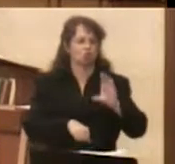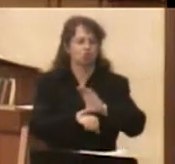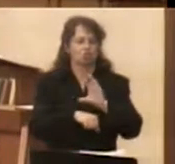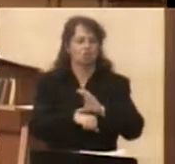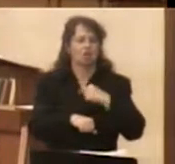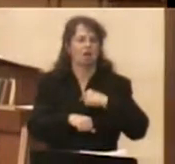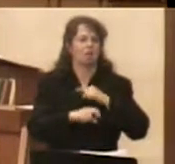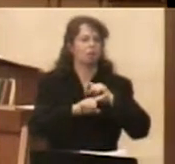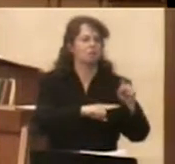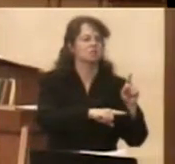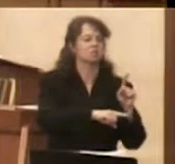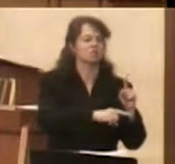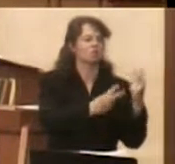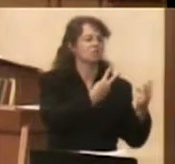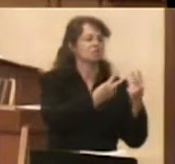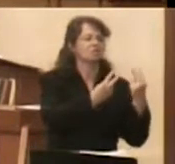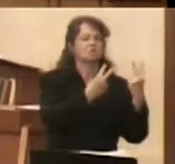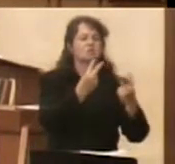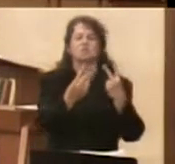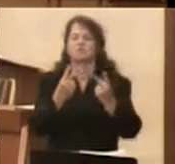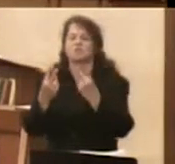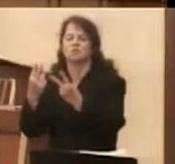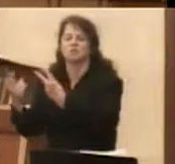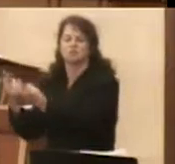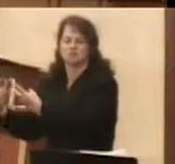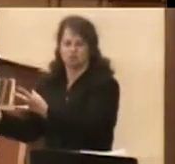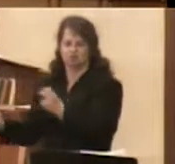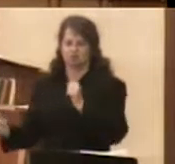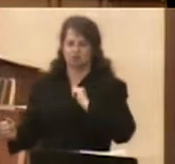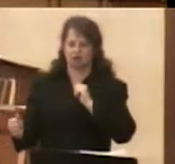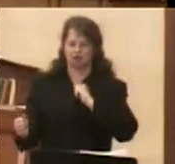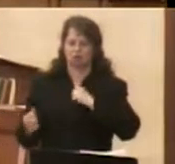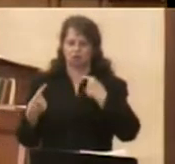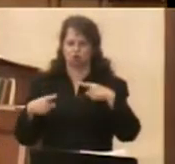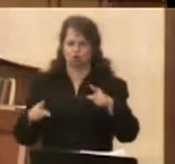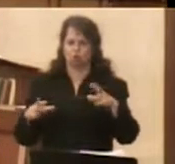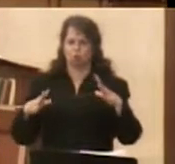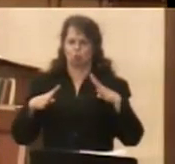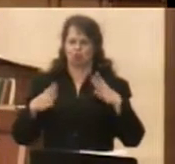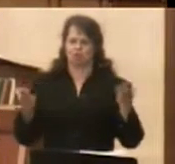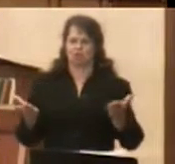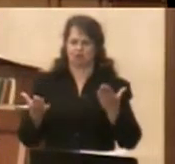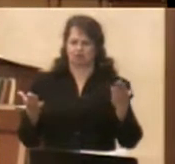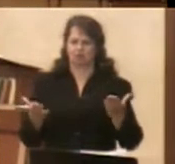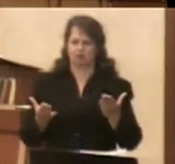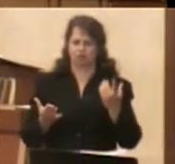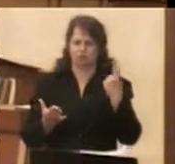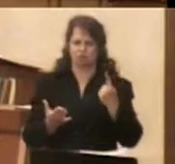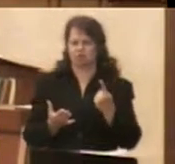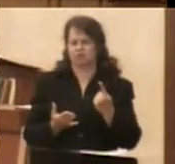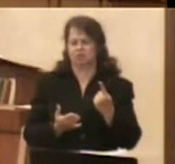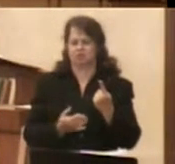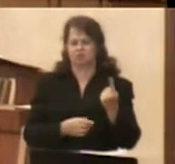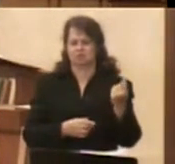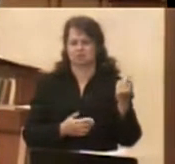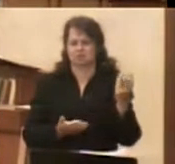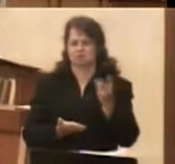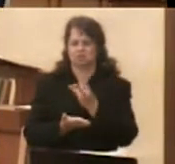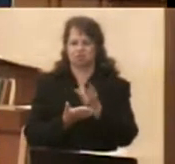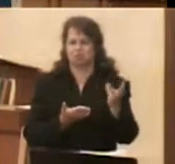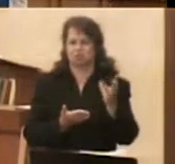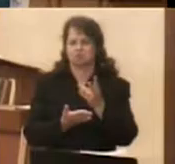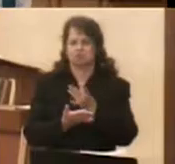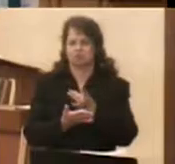I was encouraged by the great Spirit at work in all of these places. They all have their struggles too, but